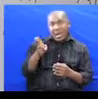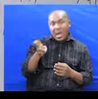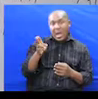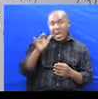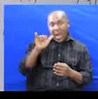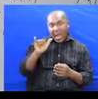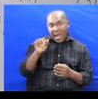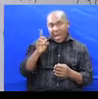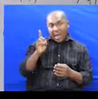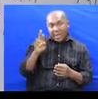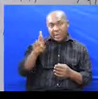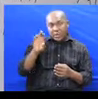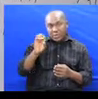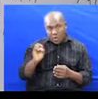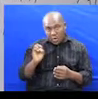in